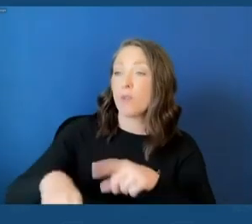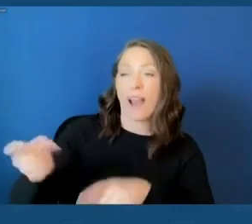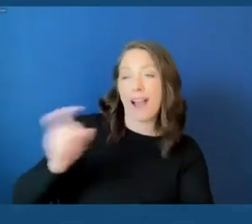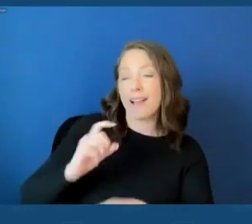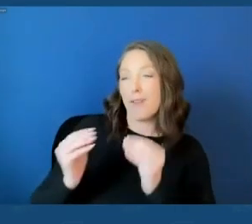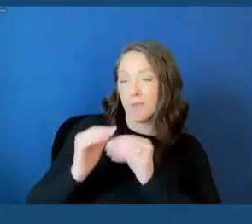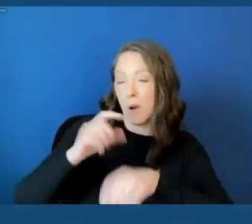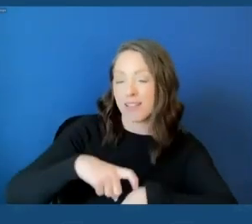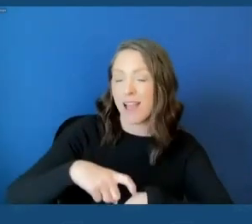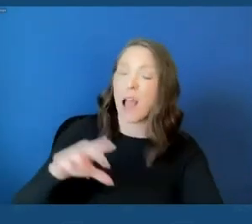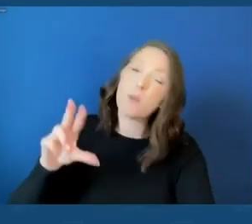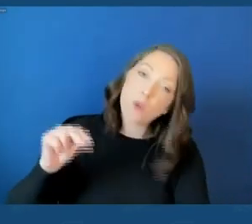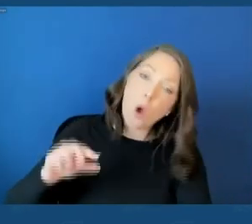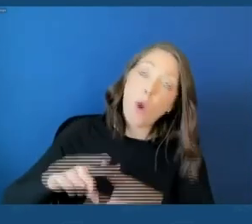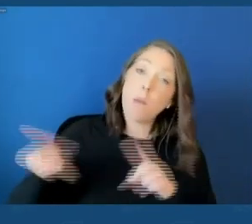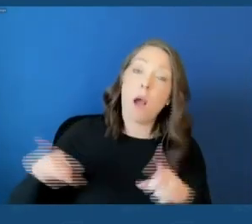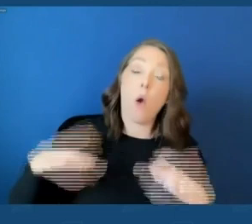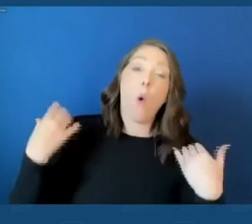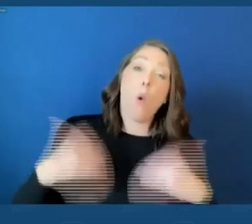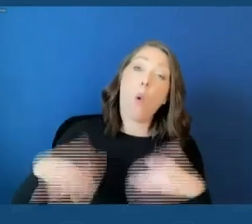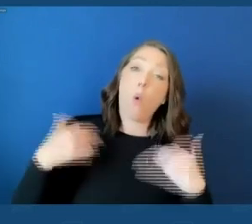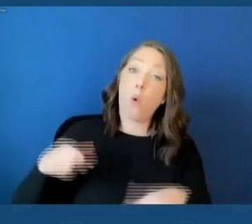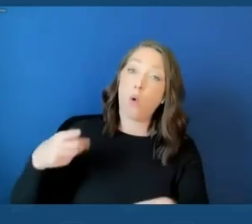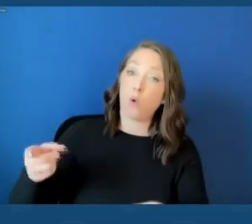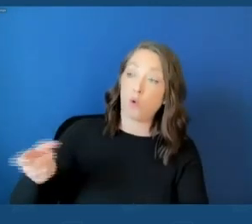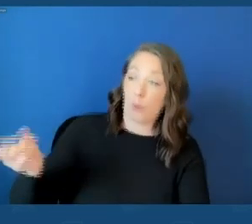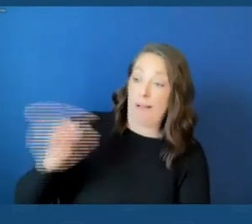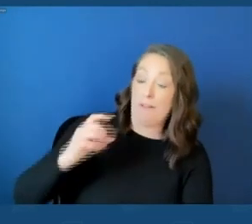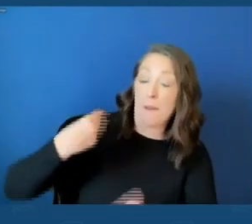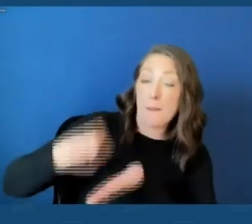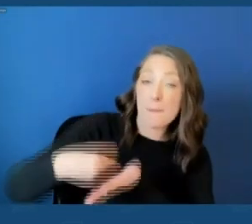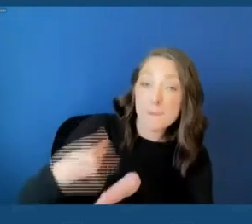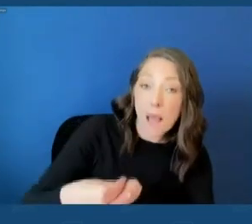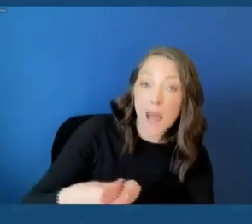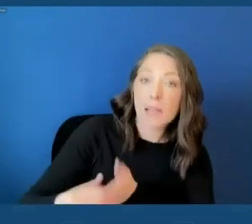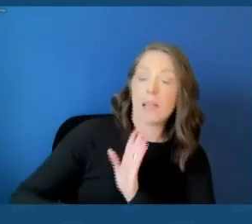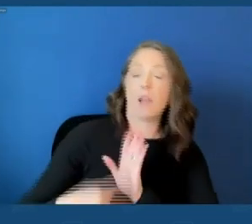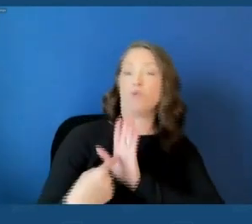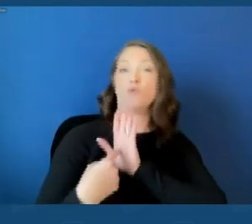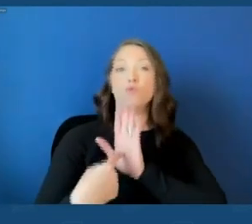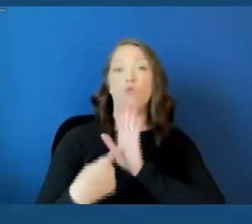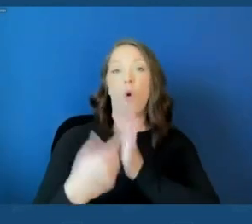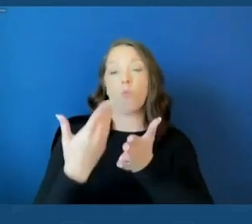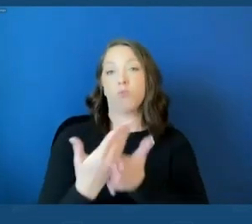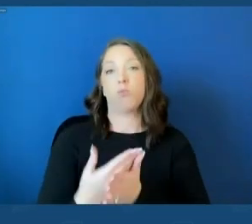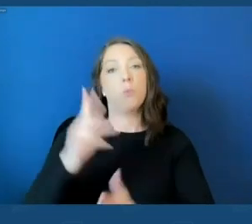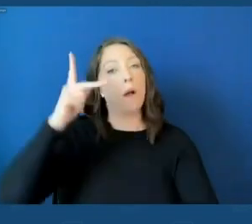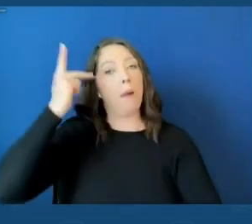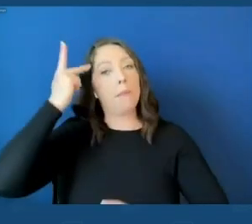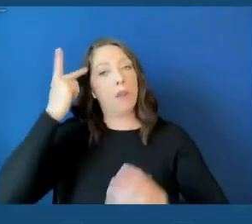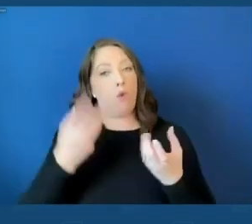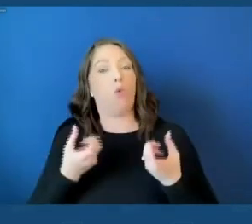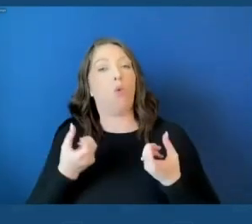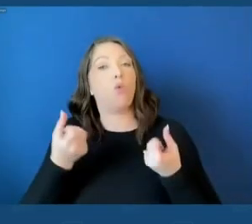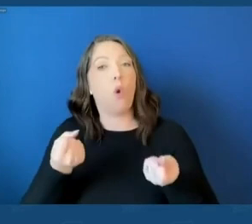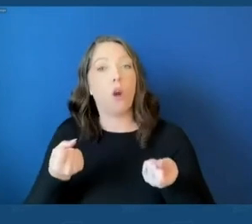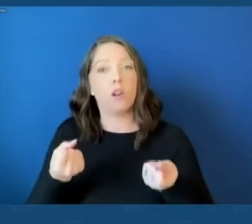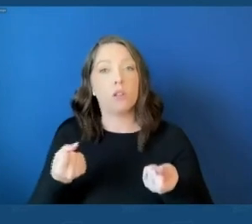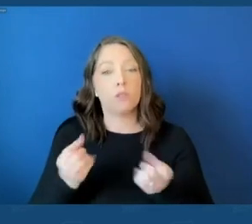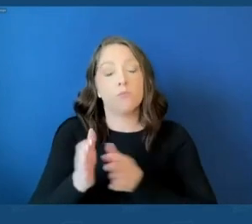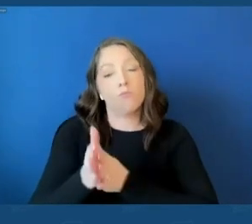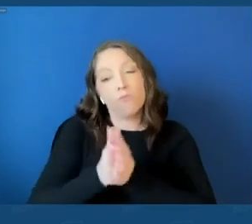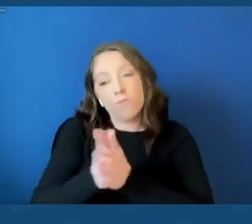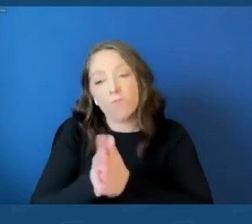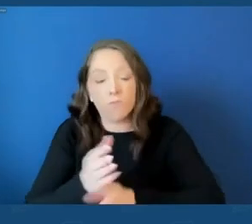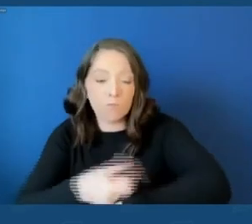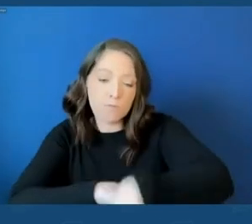she sure has granted us money and demonstrated political courage and political will to address this issue.